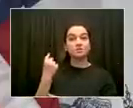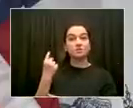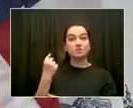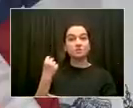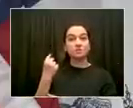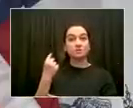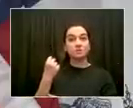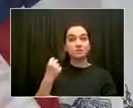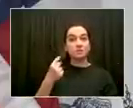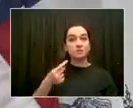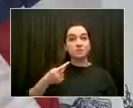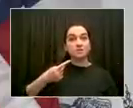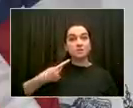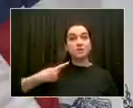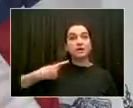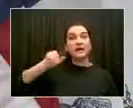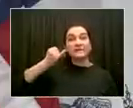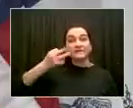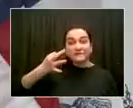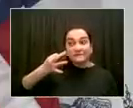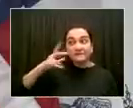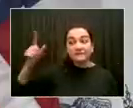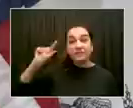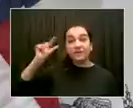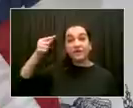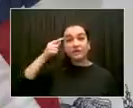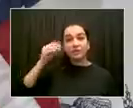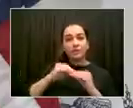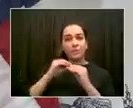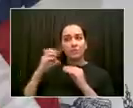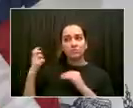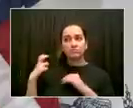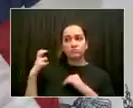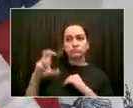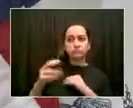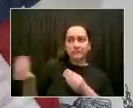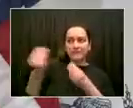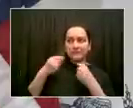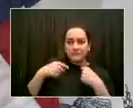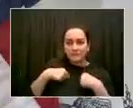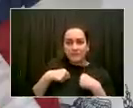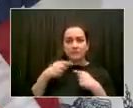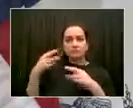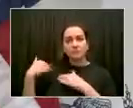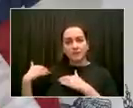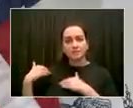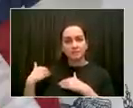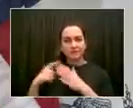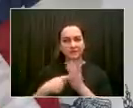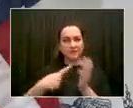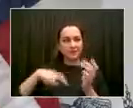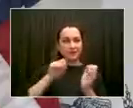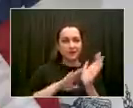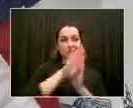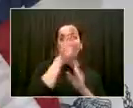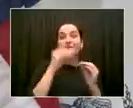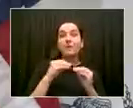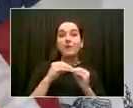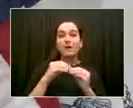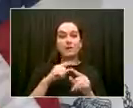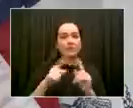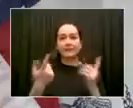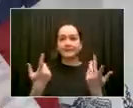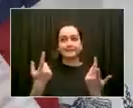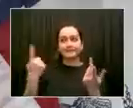that. So that's what good government would look like at this point, restoring the rule of law as it